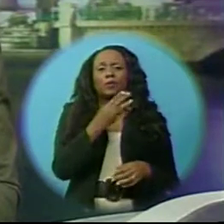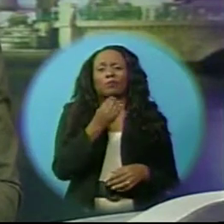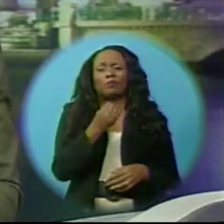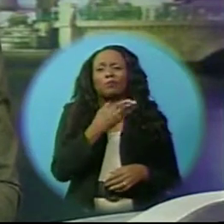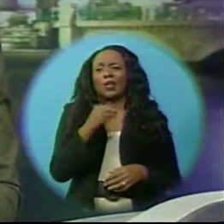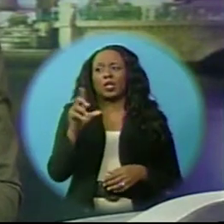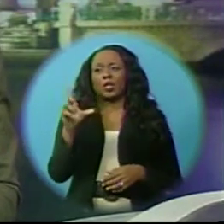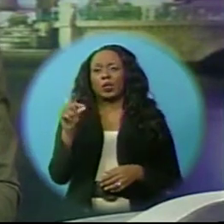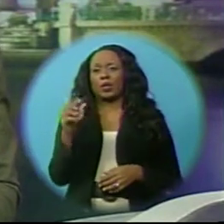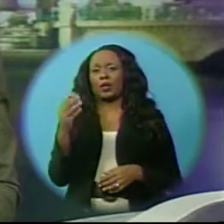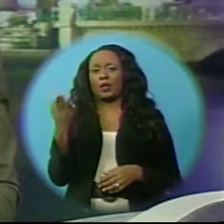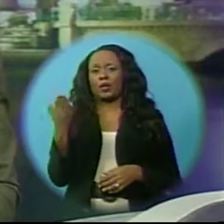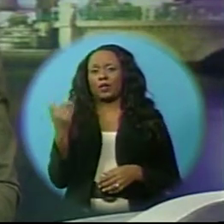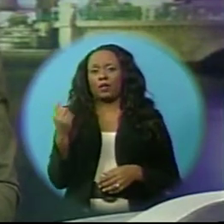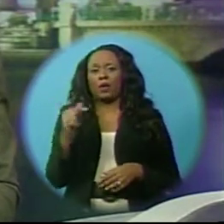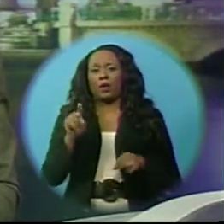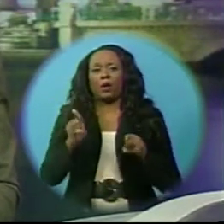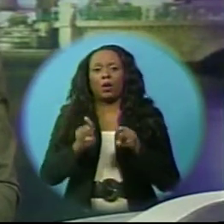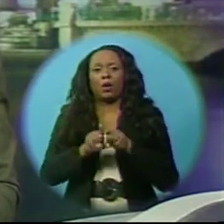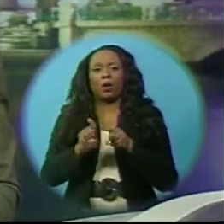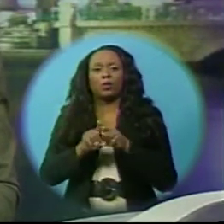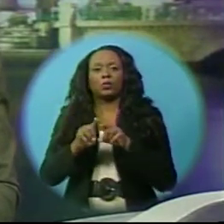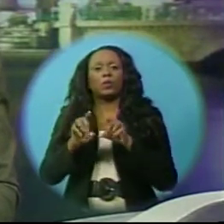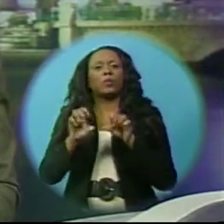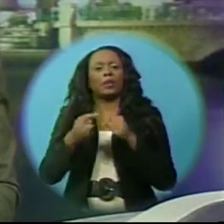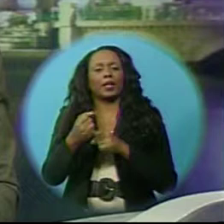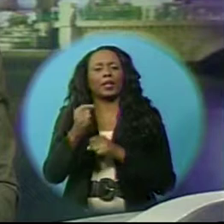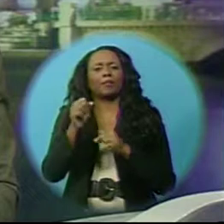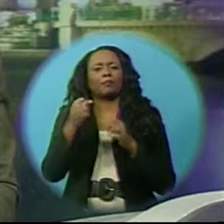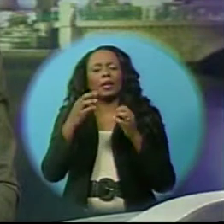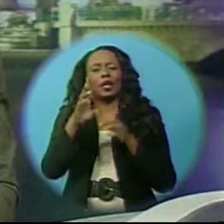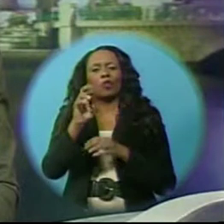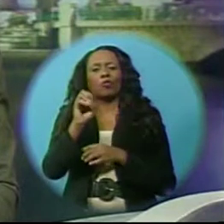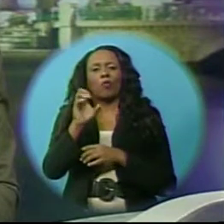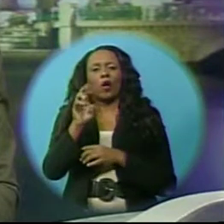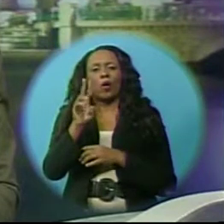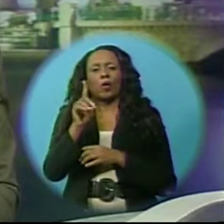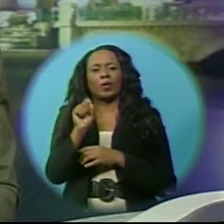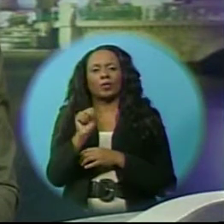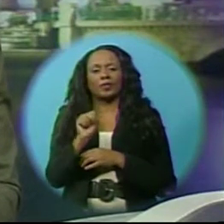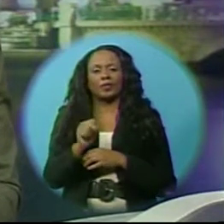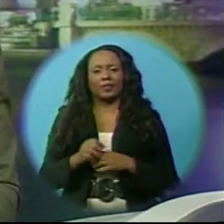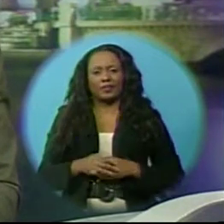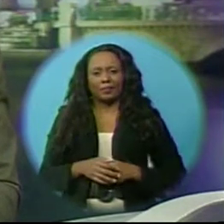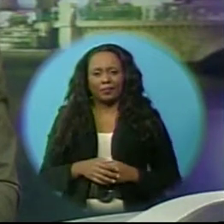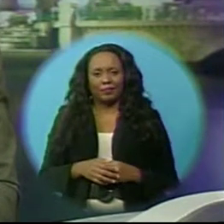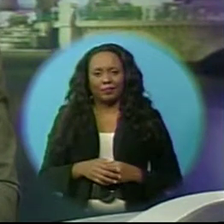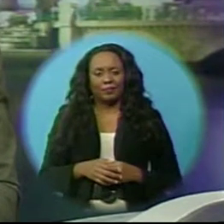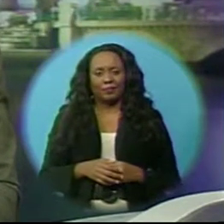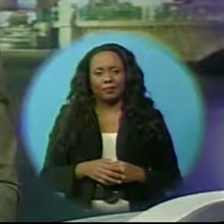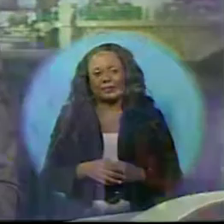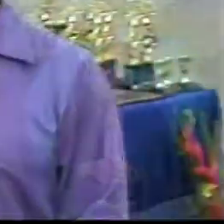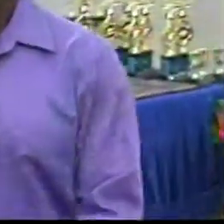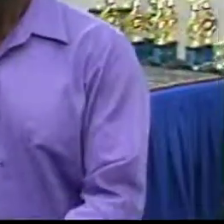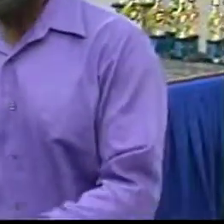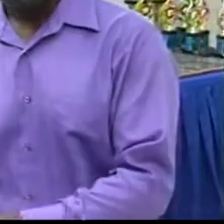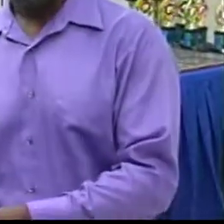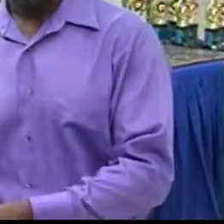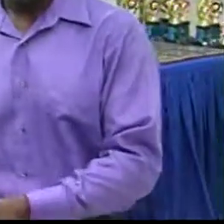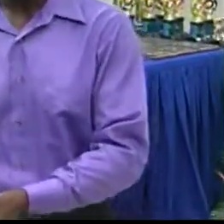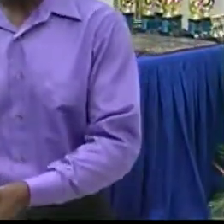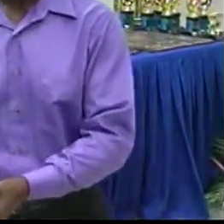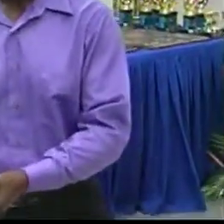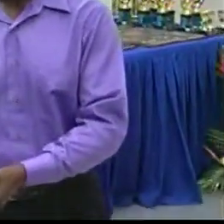2015, while also capturing an award for record-breaking performances in 2014. Other important awardees